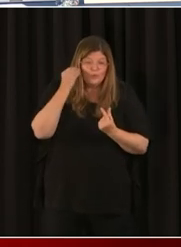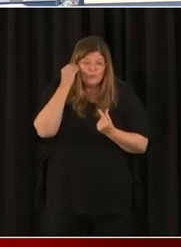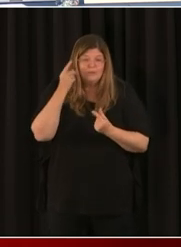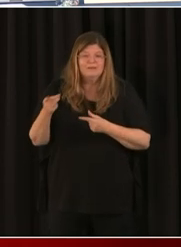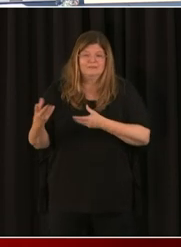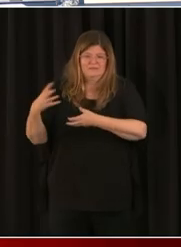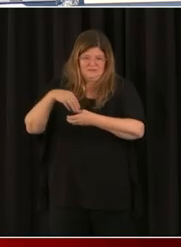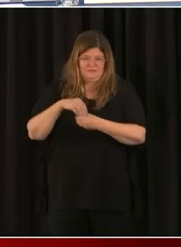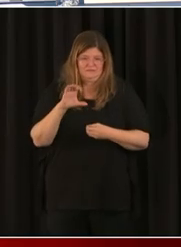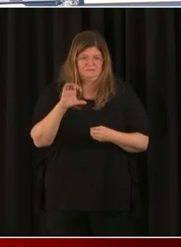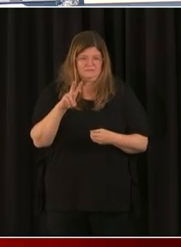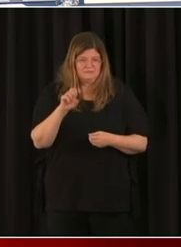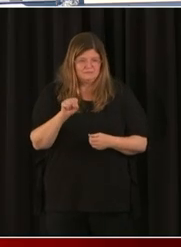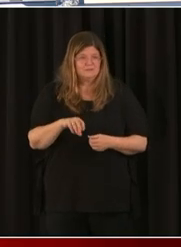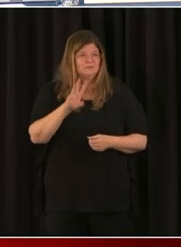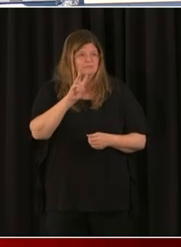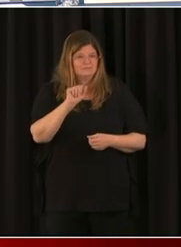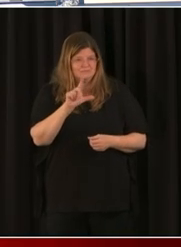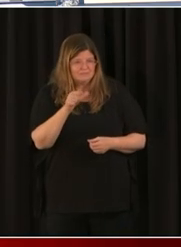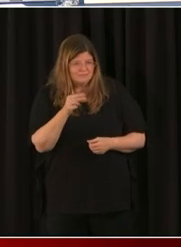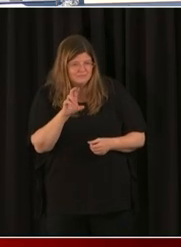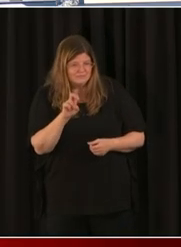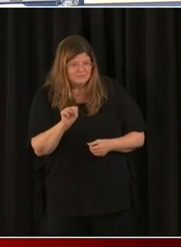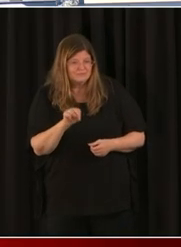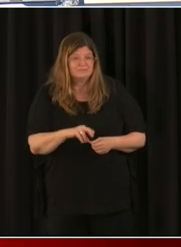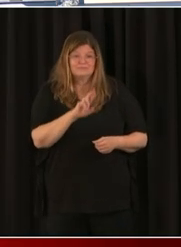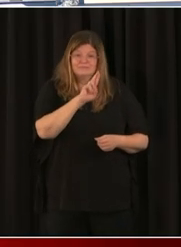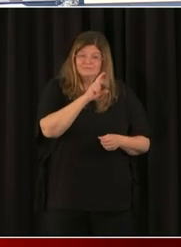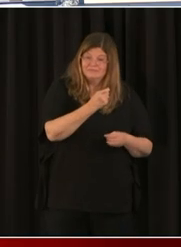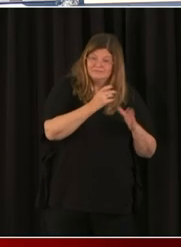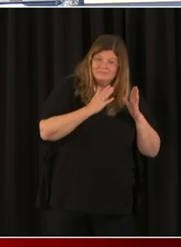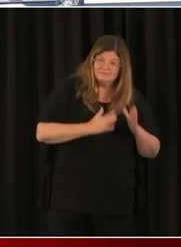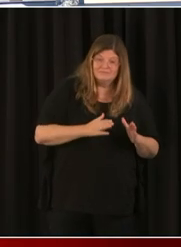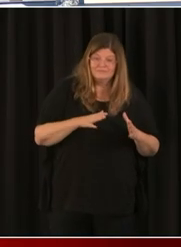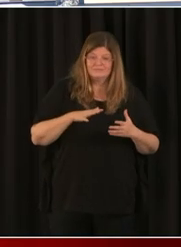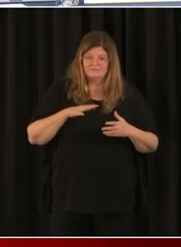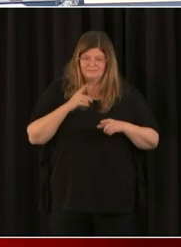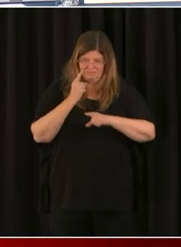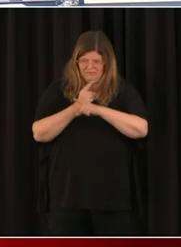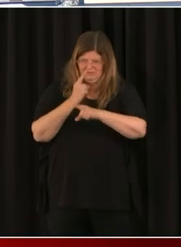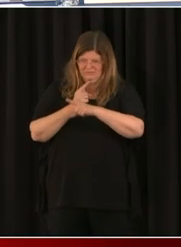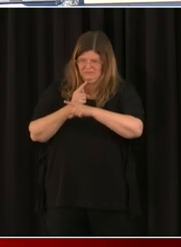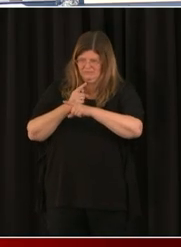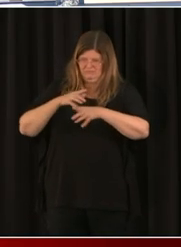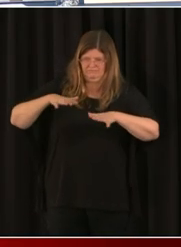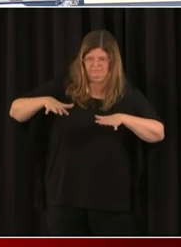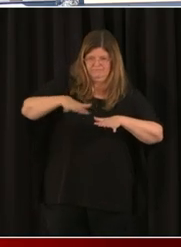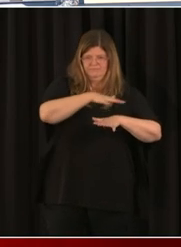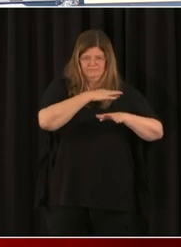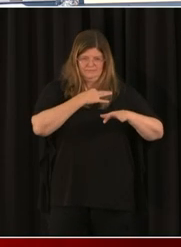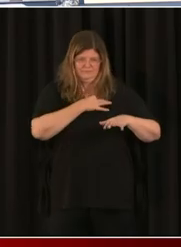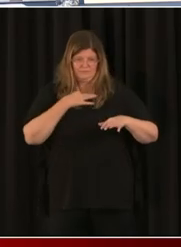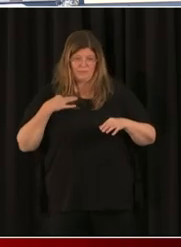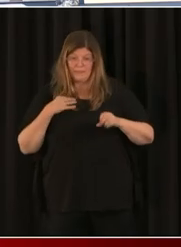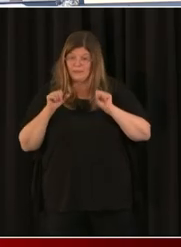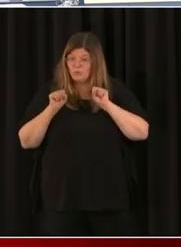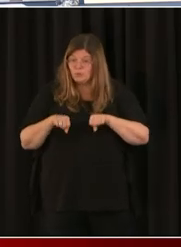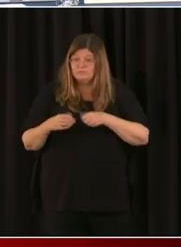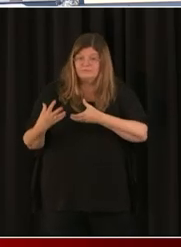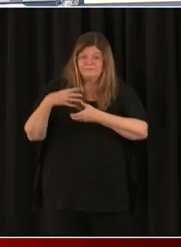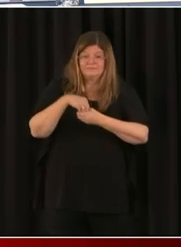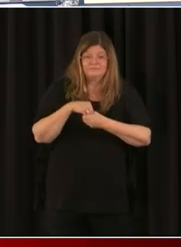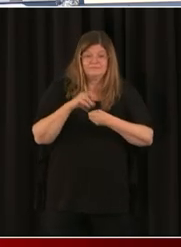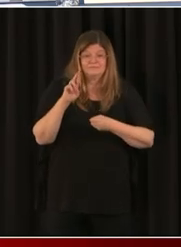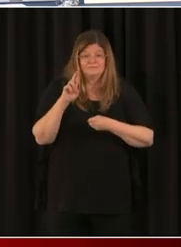Walgreens pharmacies. So pharmacists and appropriate healthcare personnel, which could include